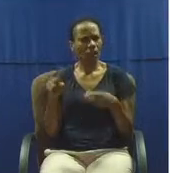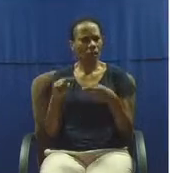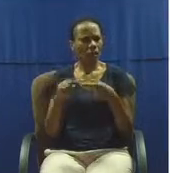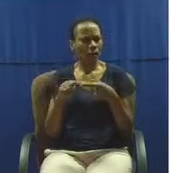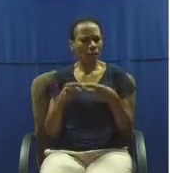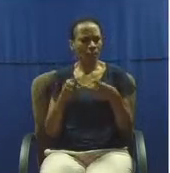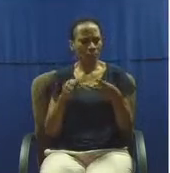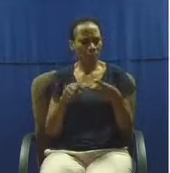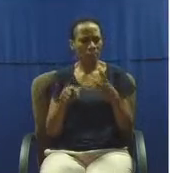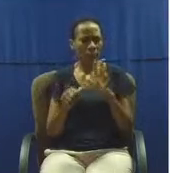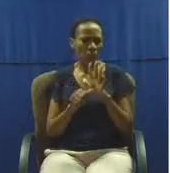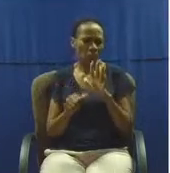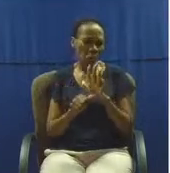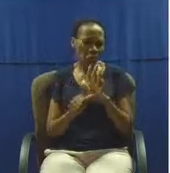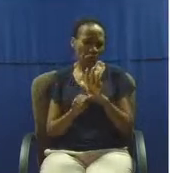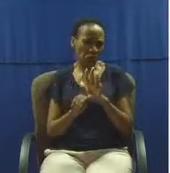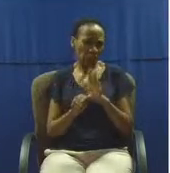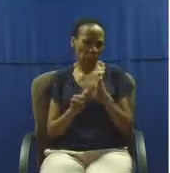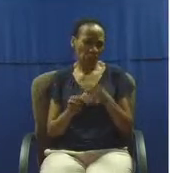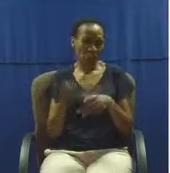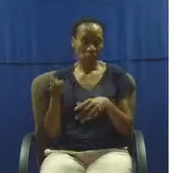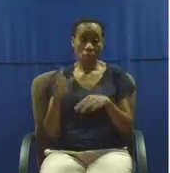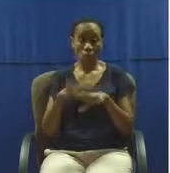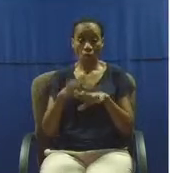important issues like visible policing,